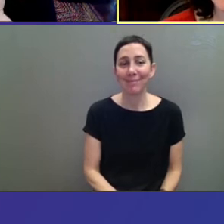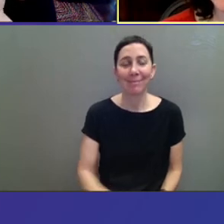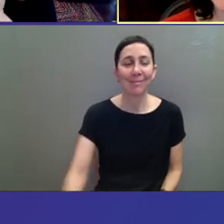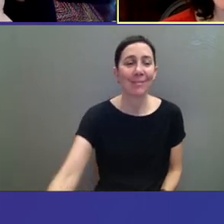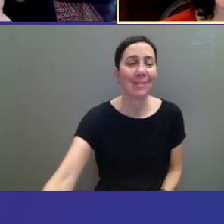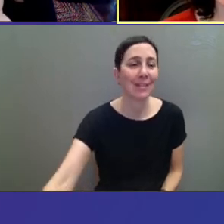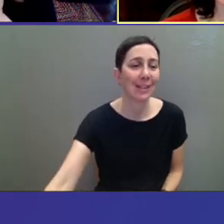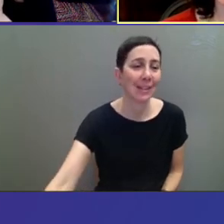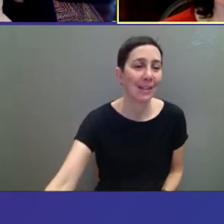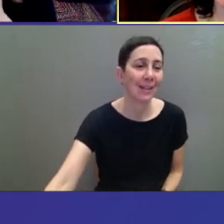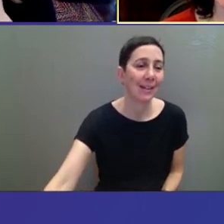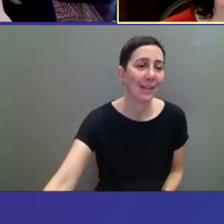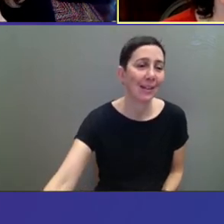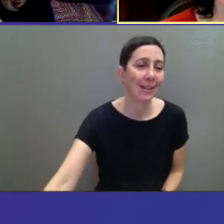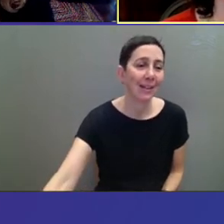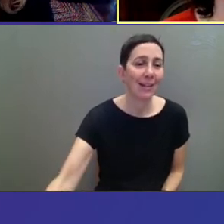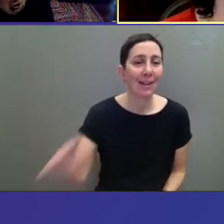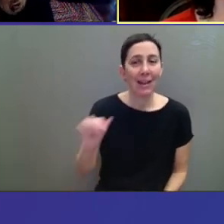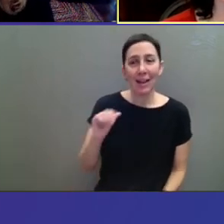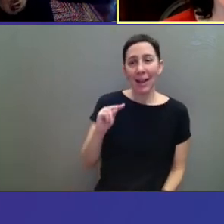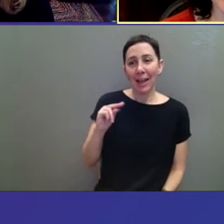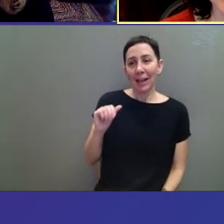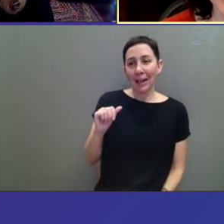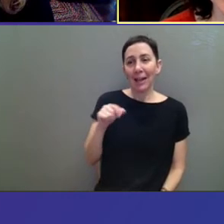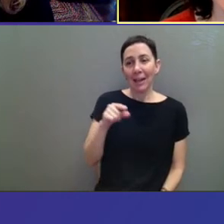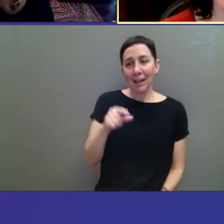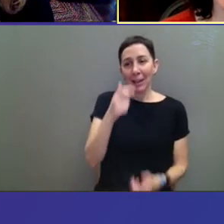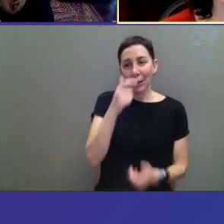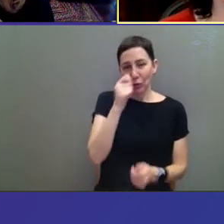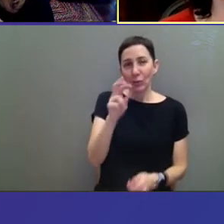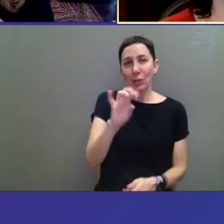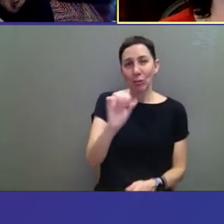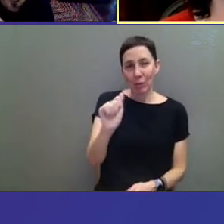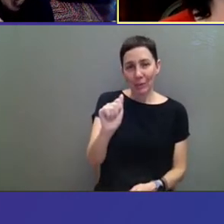Well, it's funny that you mentioned that, Risa, because we also have